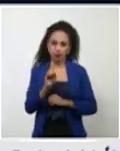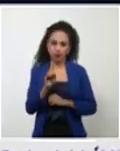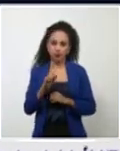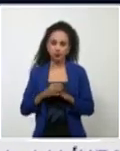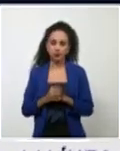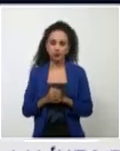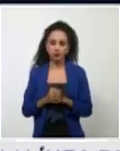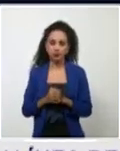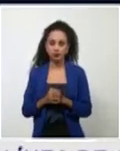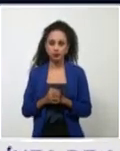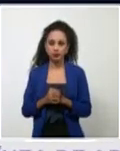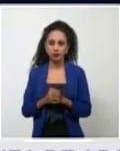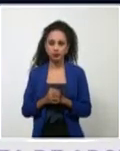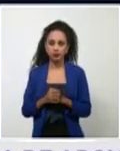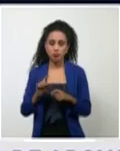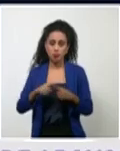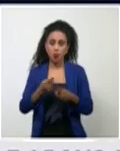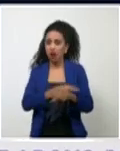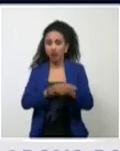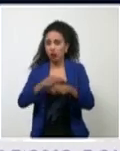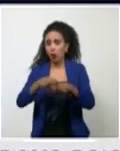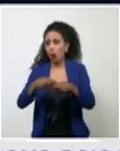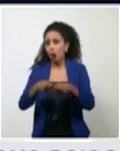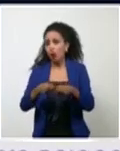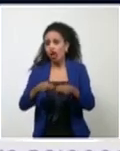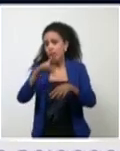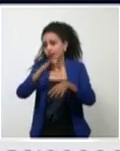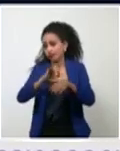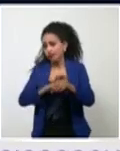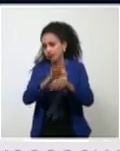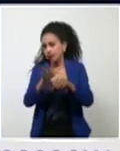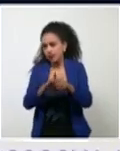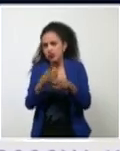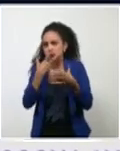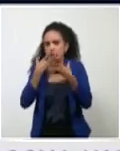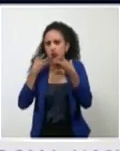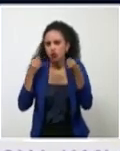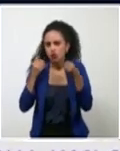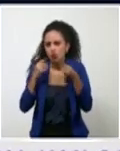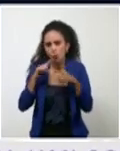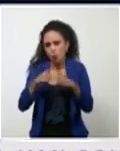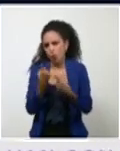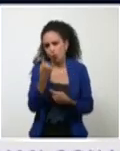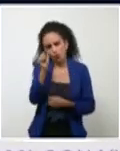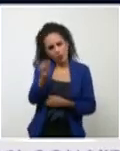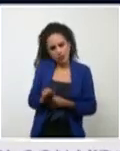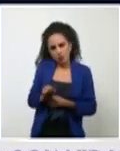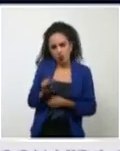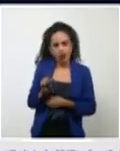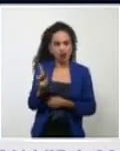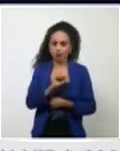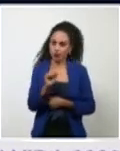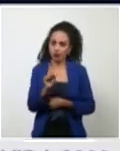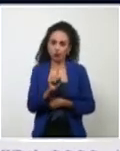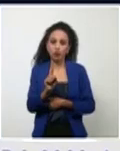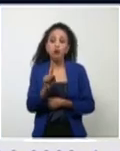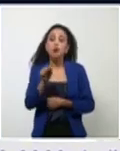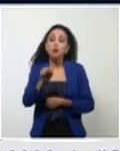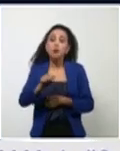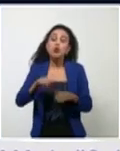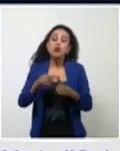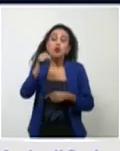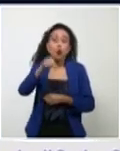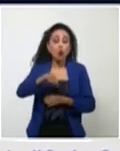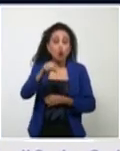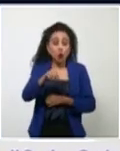province the history it has been accumulating of negativity has been lost because of this